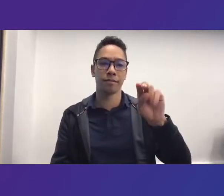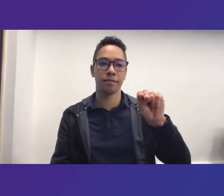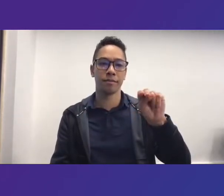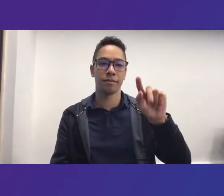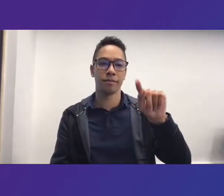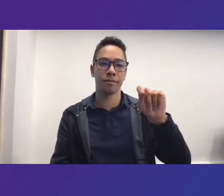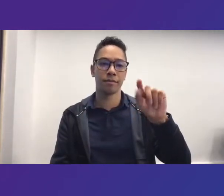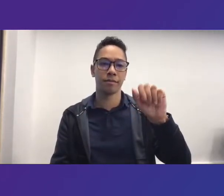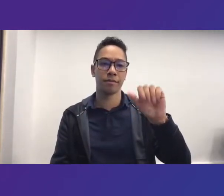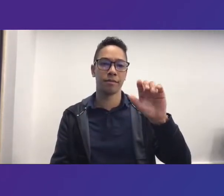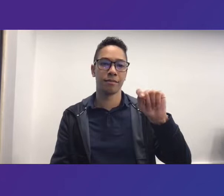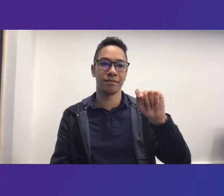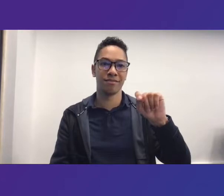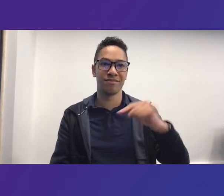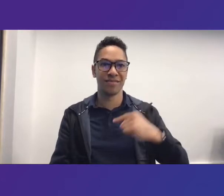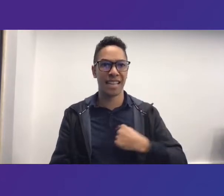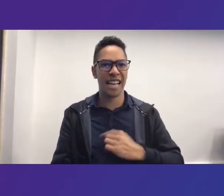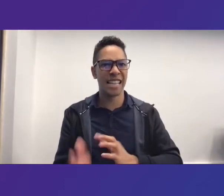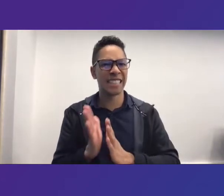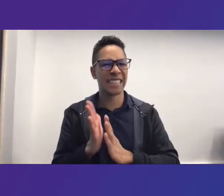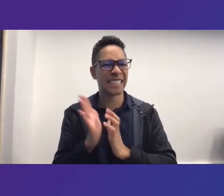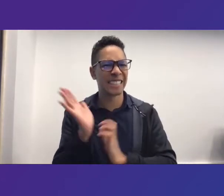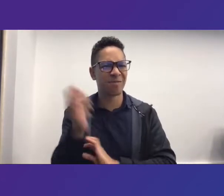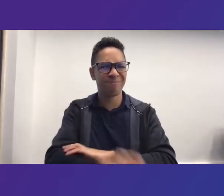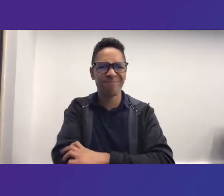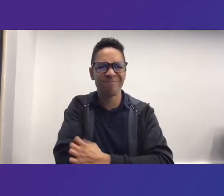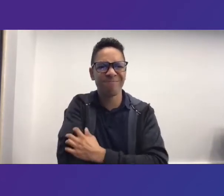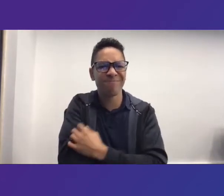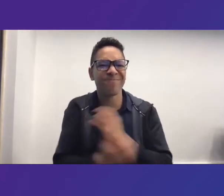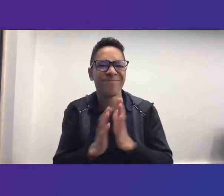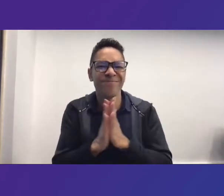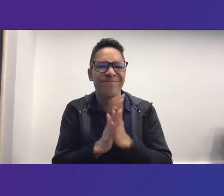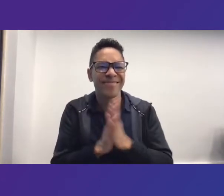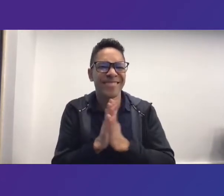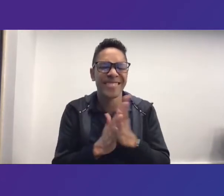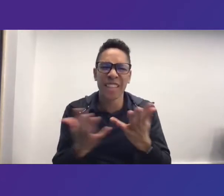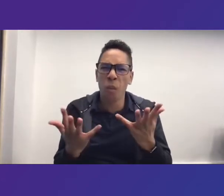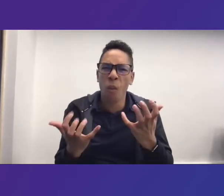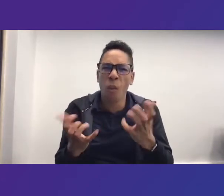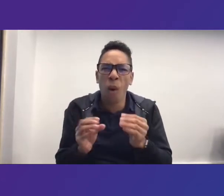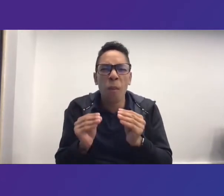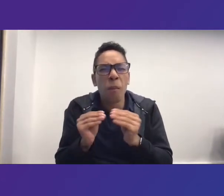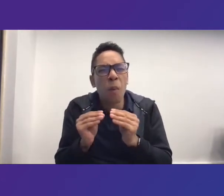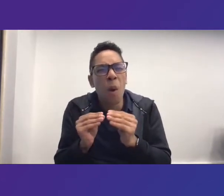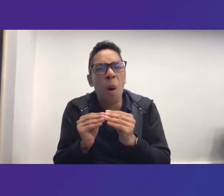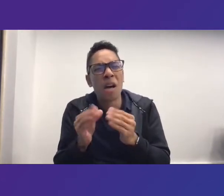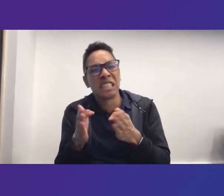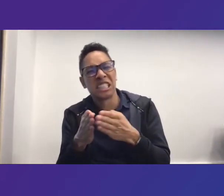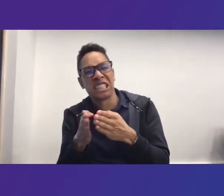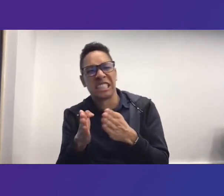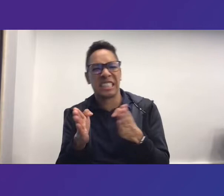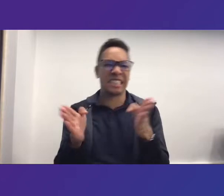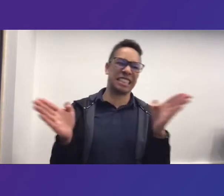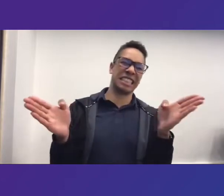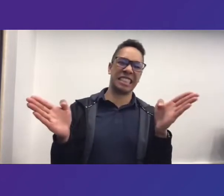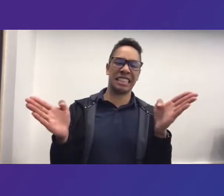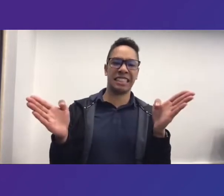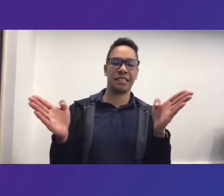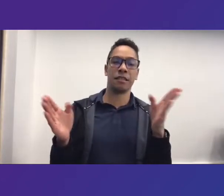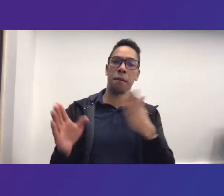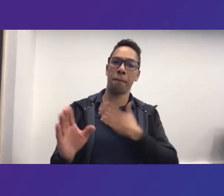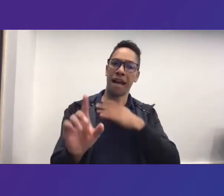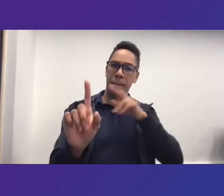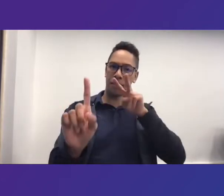to feel a little itchy, that I felt that I needed to expand or broaden my perspective on the way that